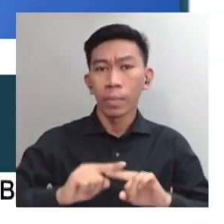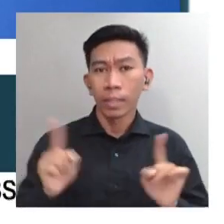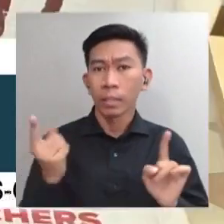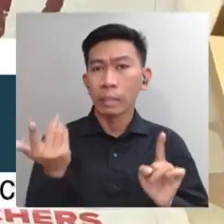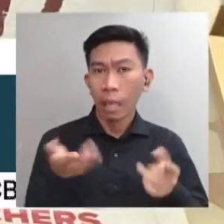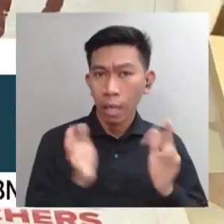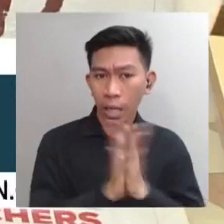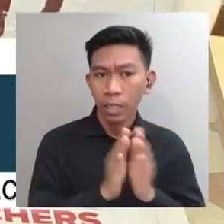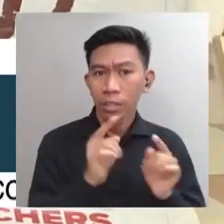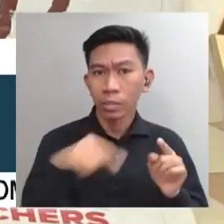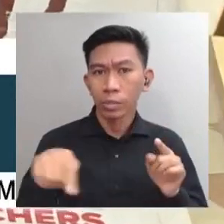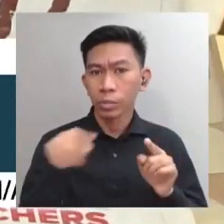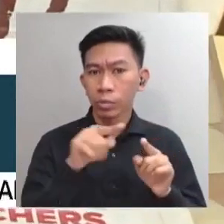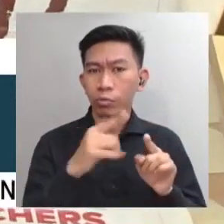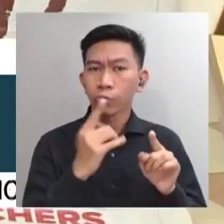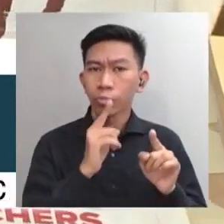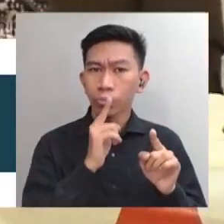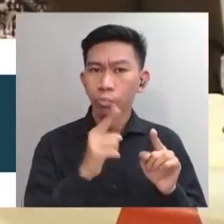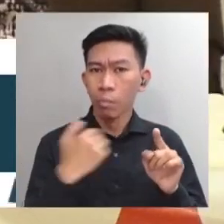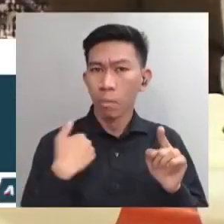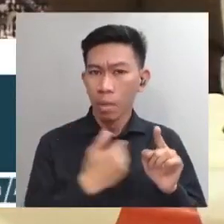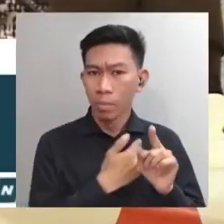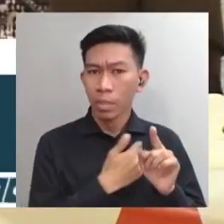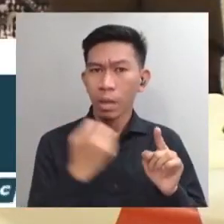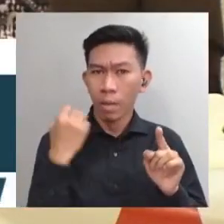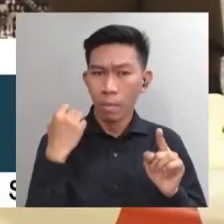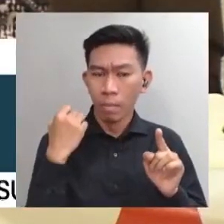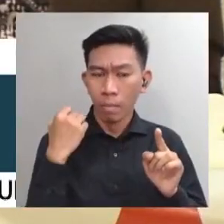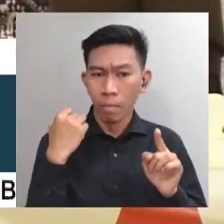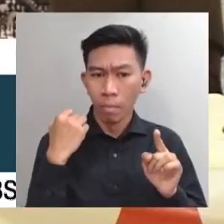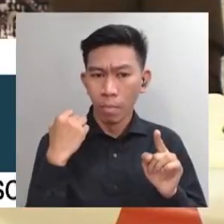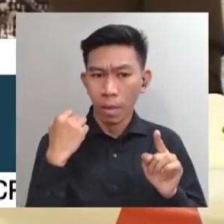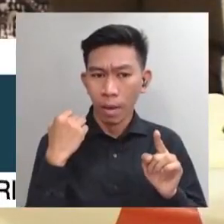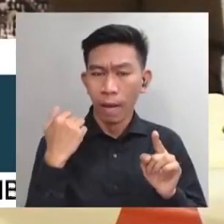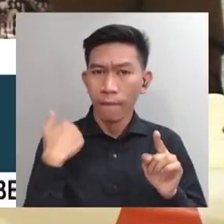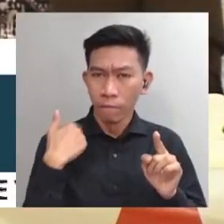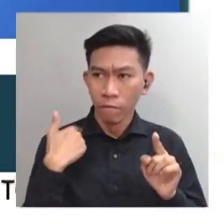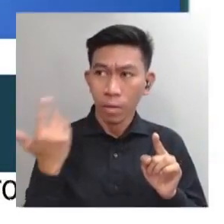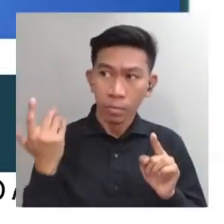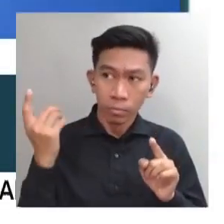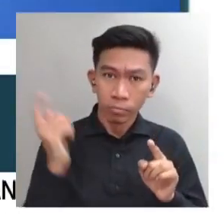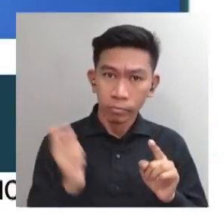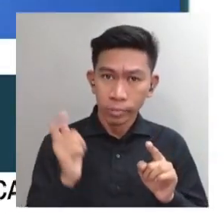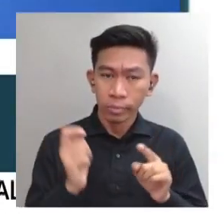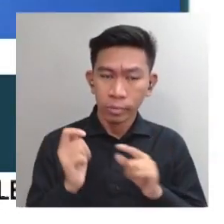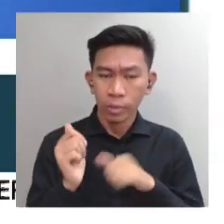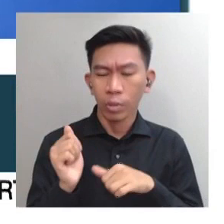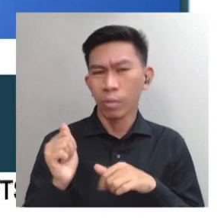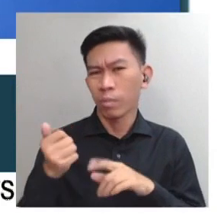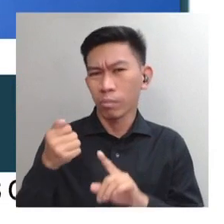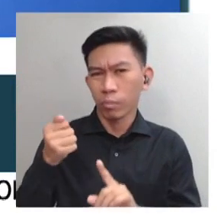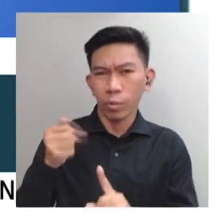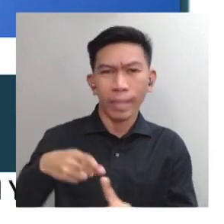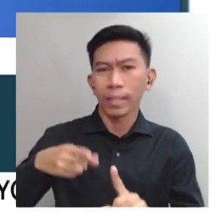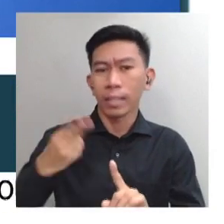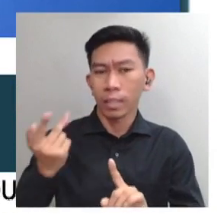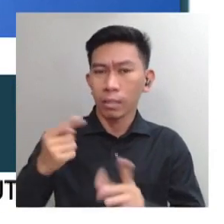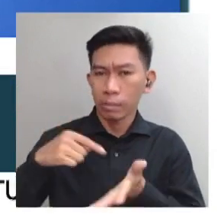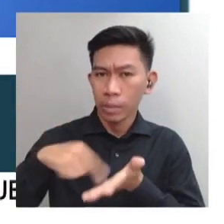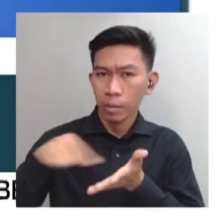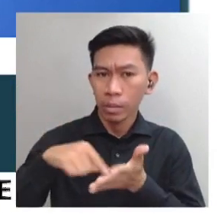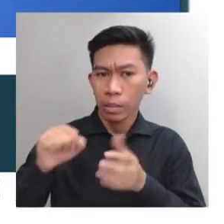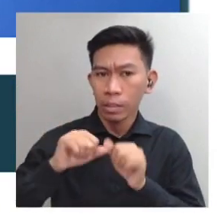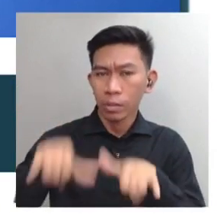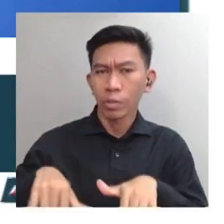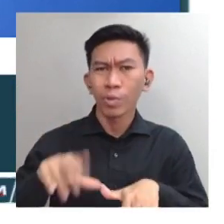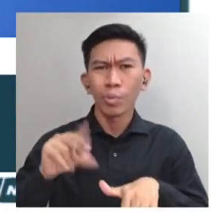availing of our APDS or automatic payroll deduction system. It cannot be profiling because we are not asking